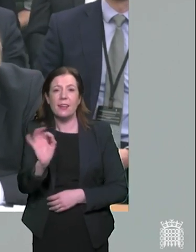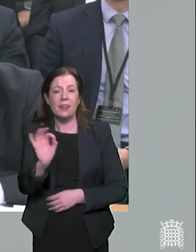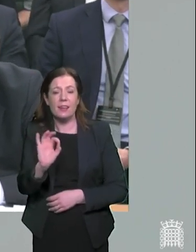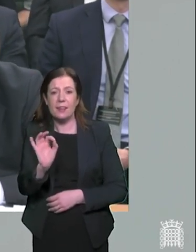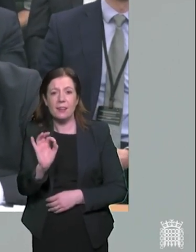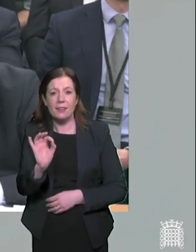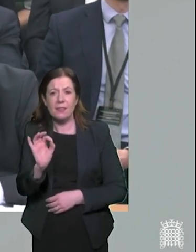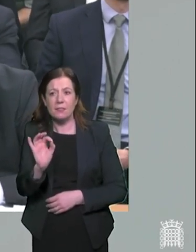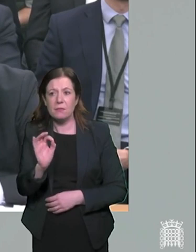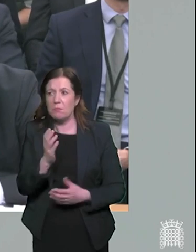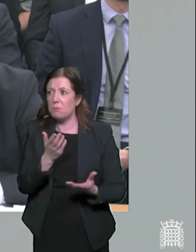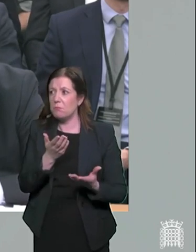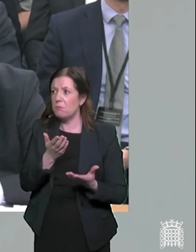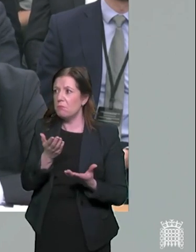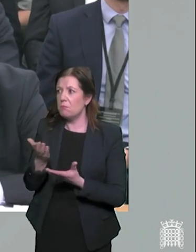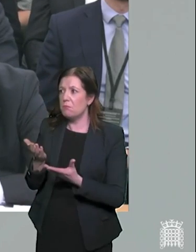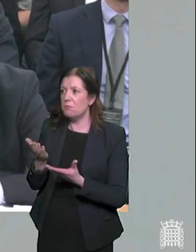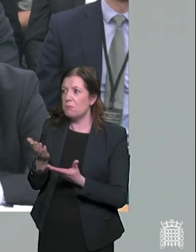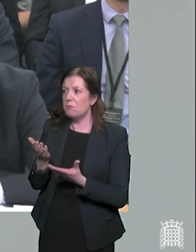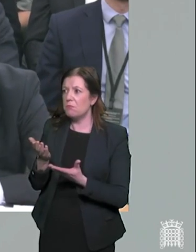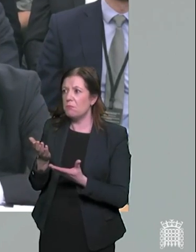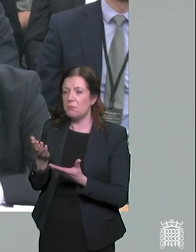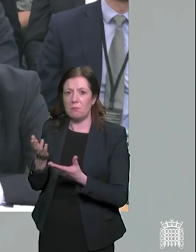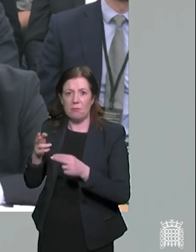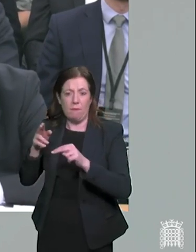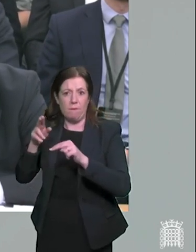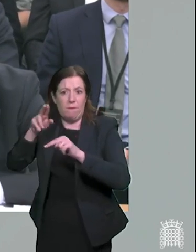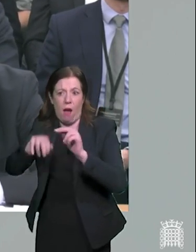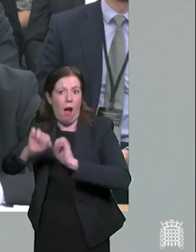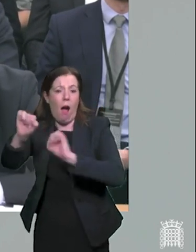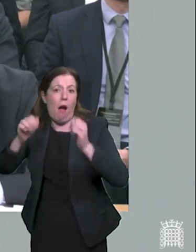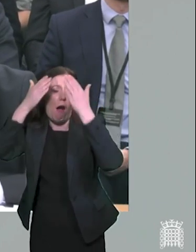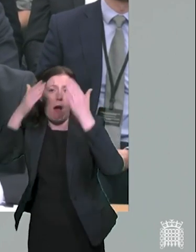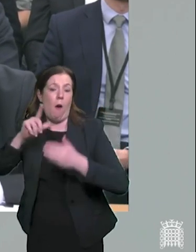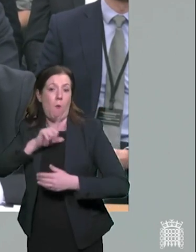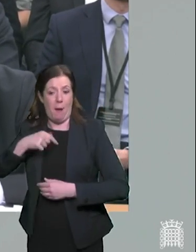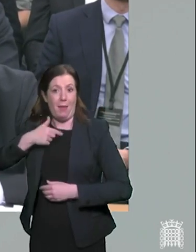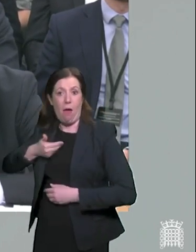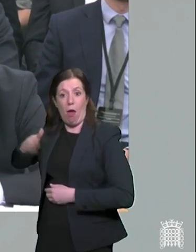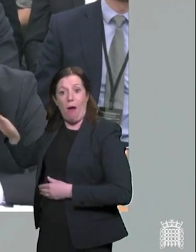I don't know why anybody would have been fined for that event. I don't know what happened later on.